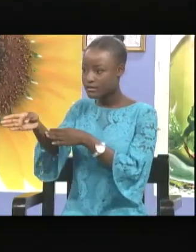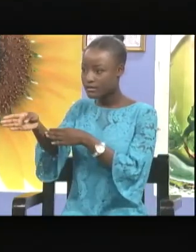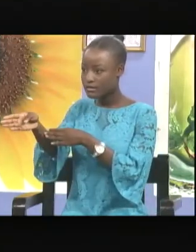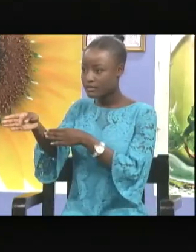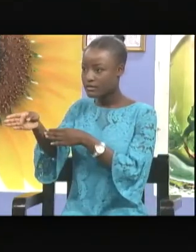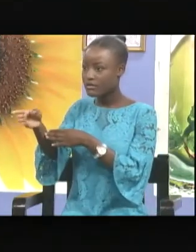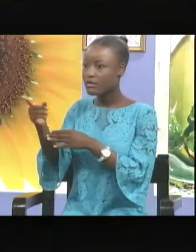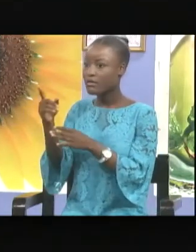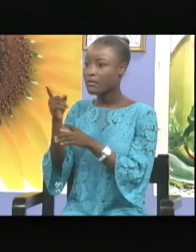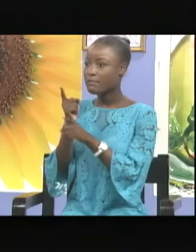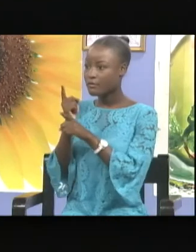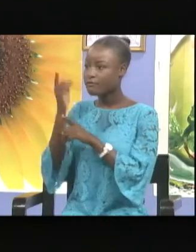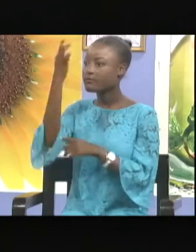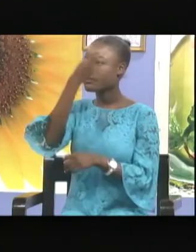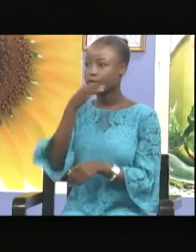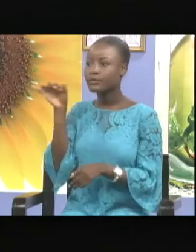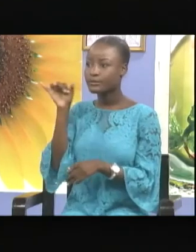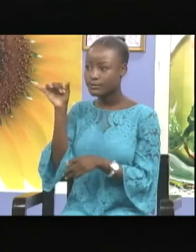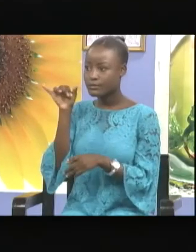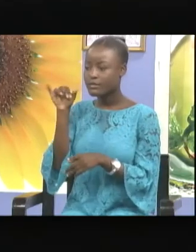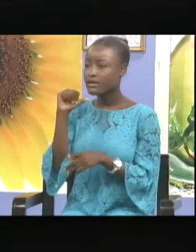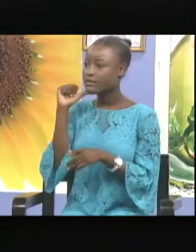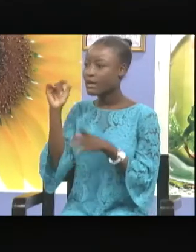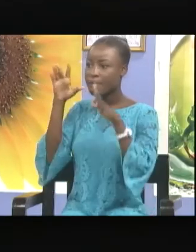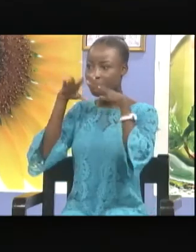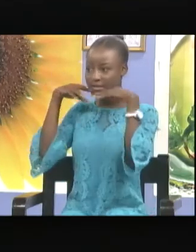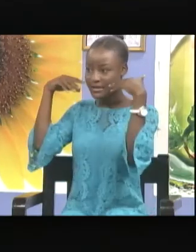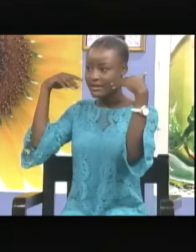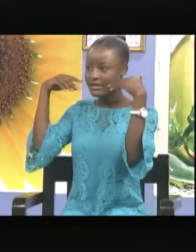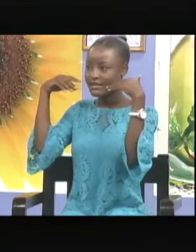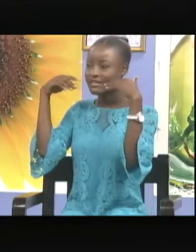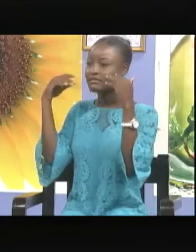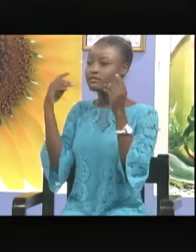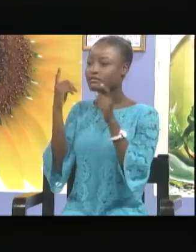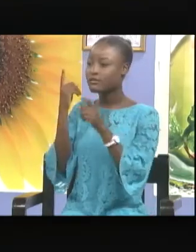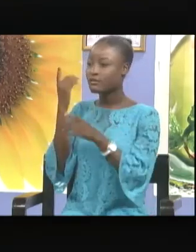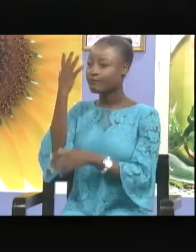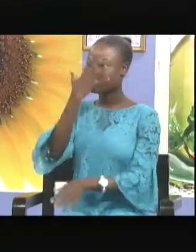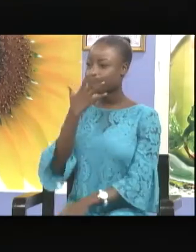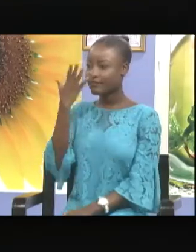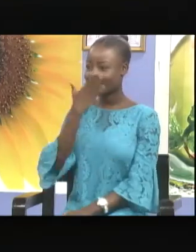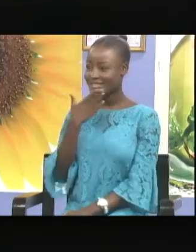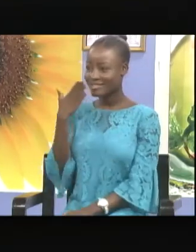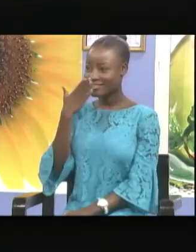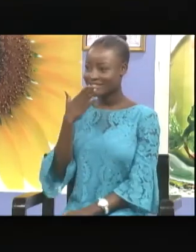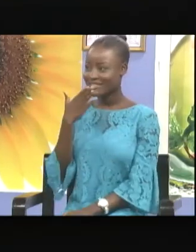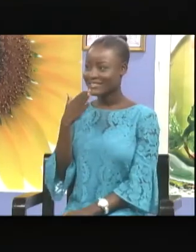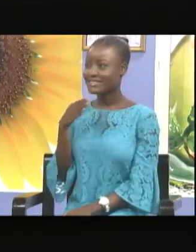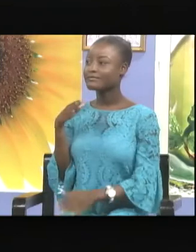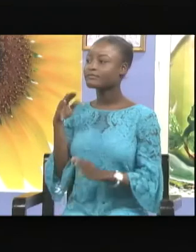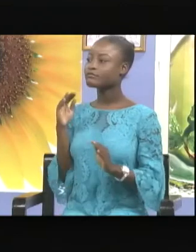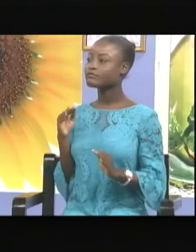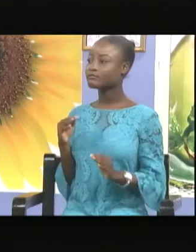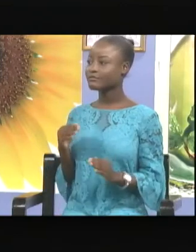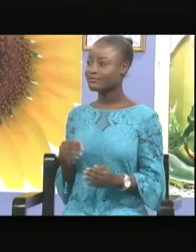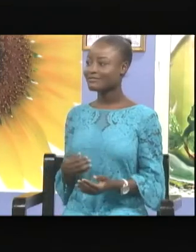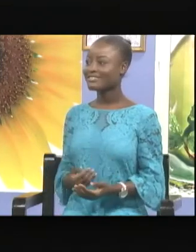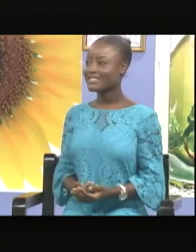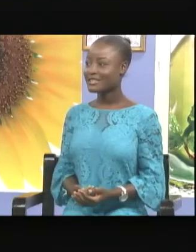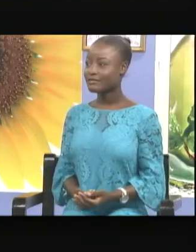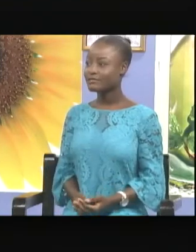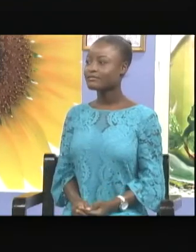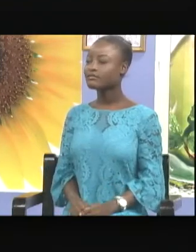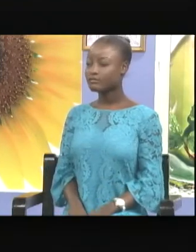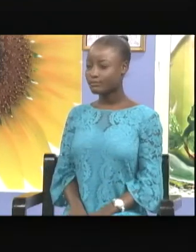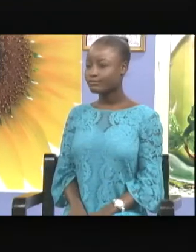careful not to walk after walk straight like I'm walking on a line. And I have to keep my expression and my smile. The smile is there, you know?